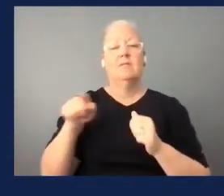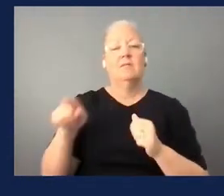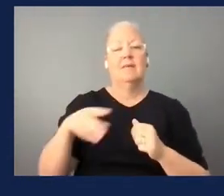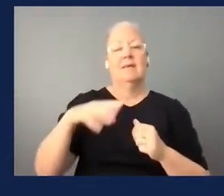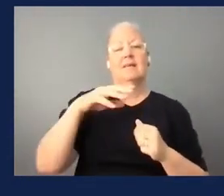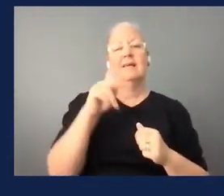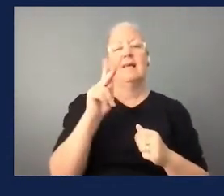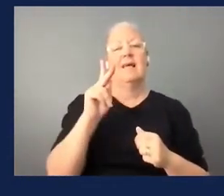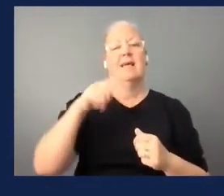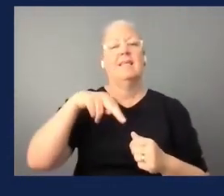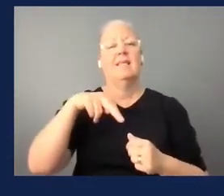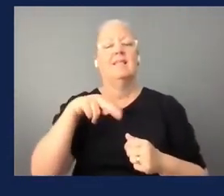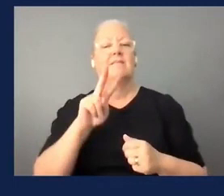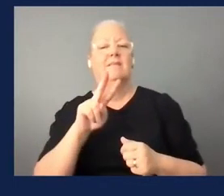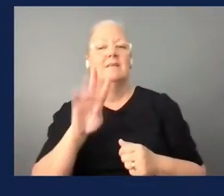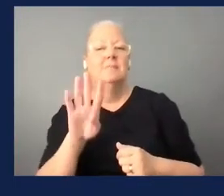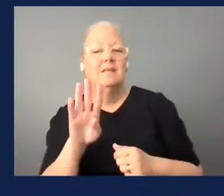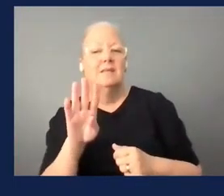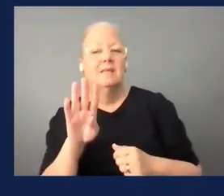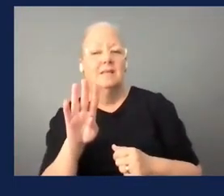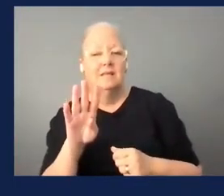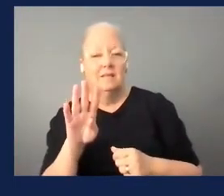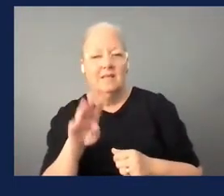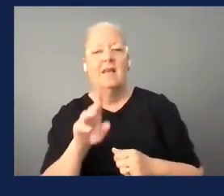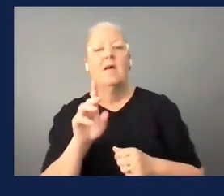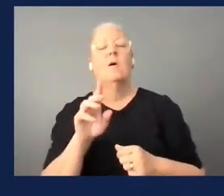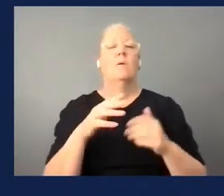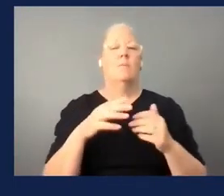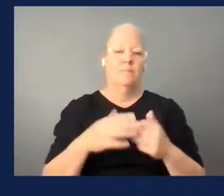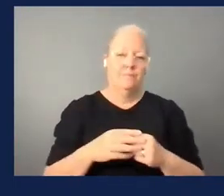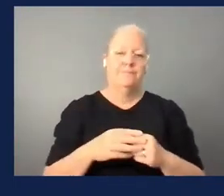made it a picture on part 2 of the pictures.